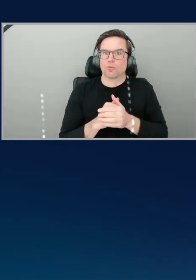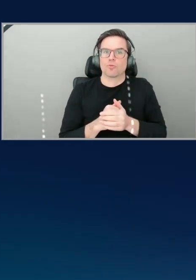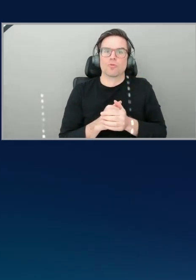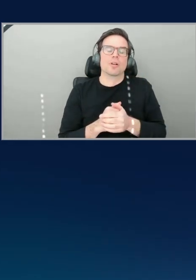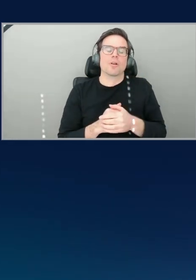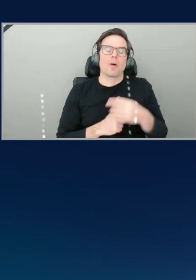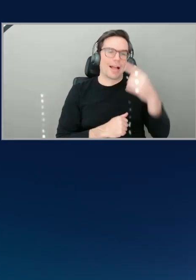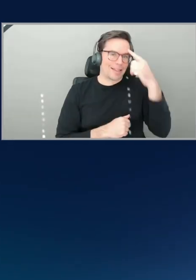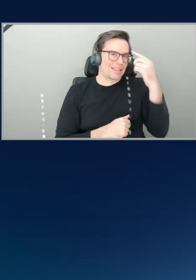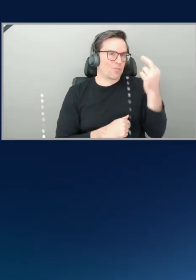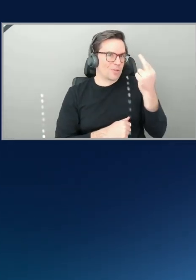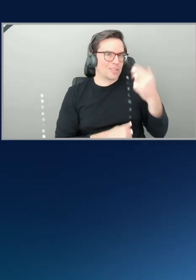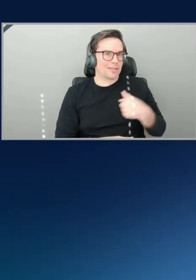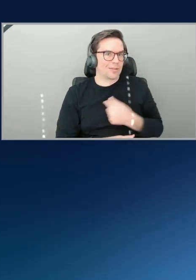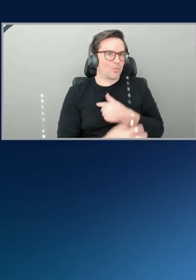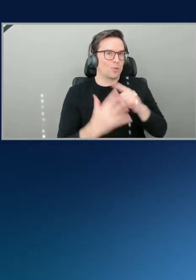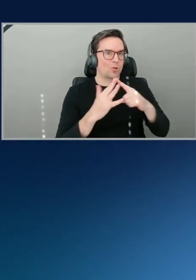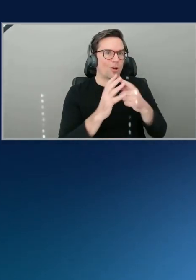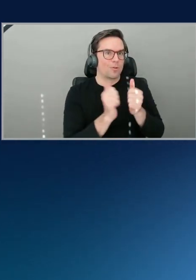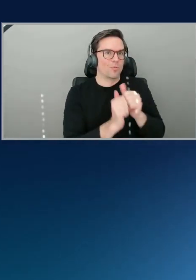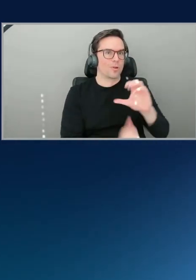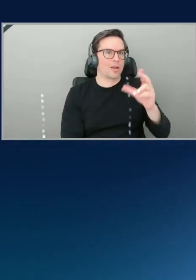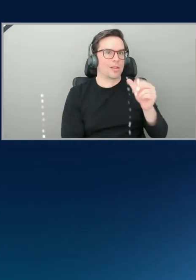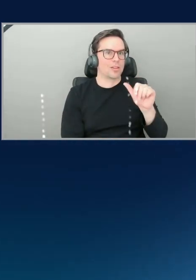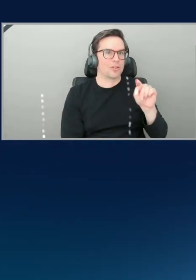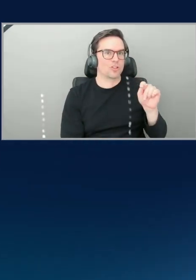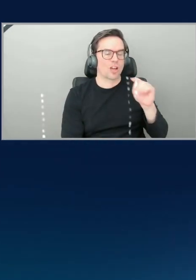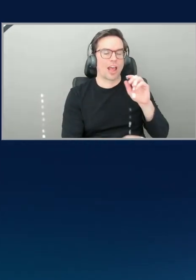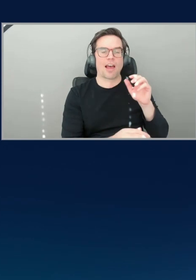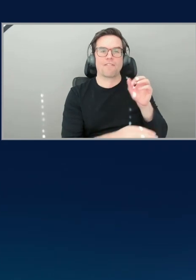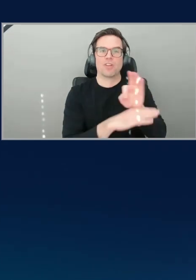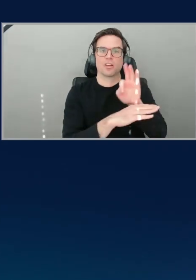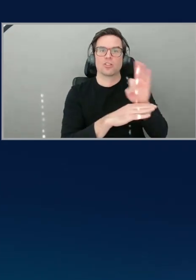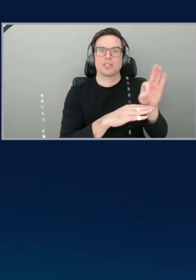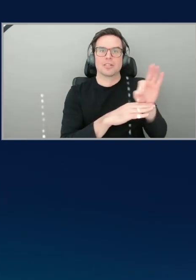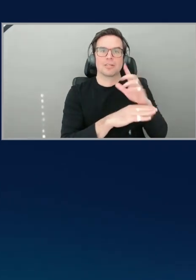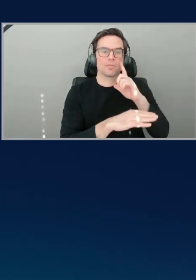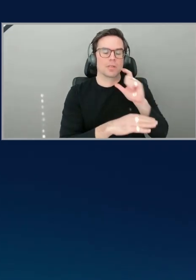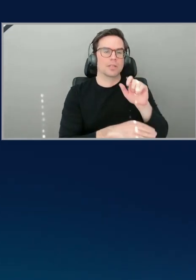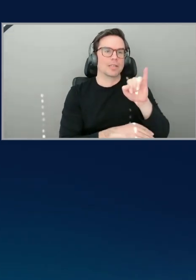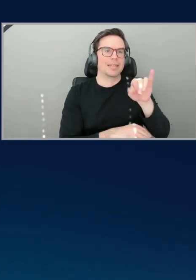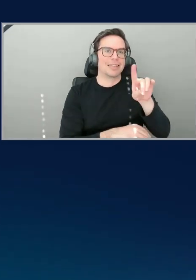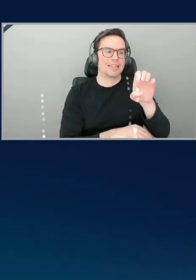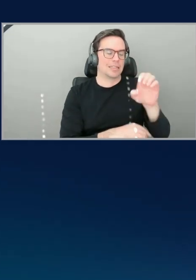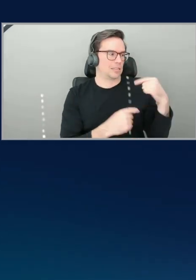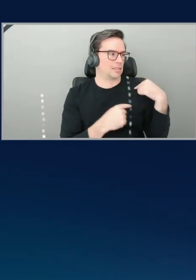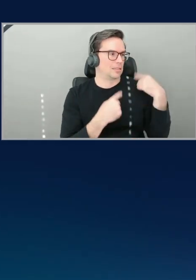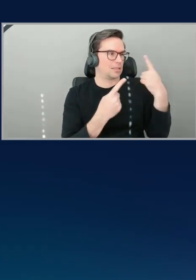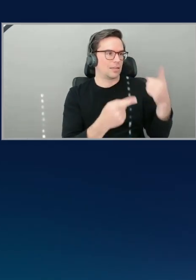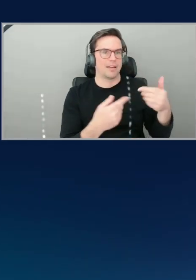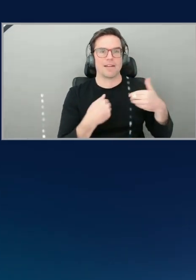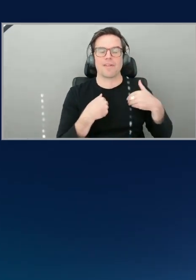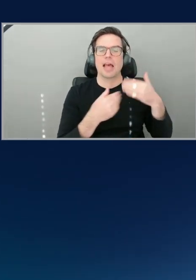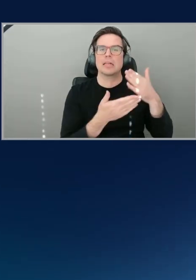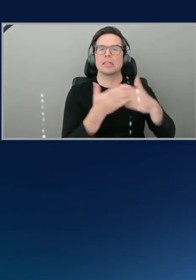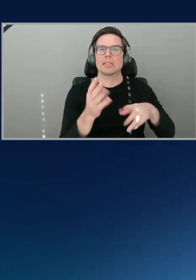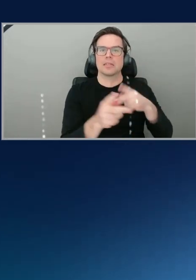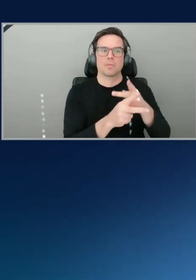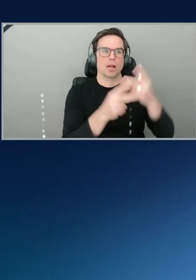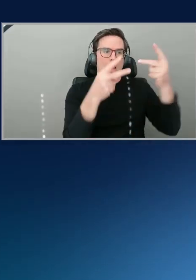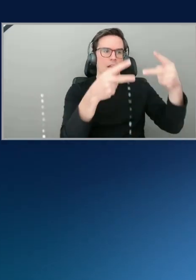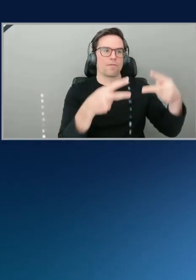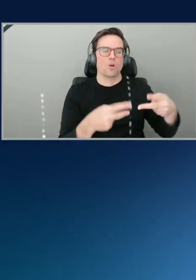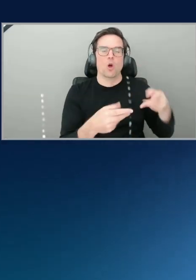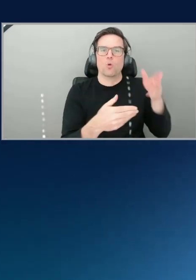is because IDEs for a long time have had code completion. And so it was a really natural way for developers to kind